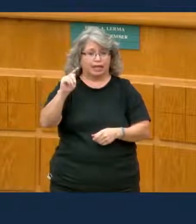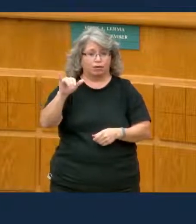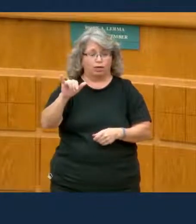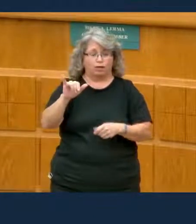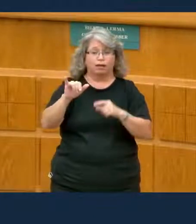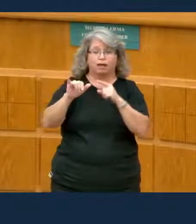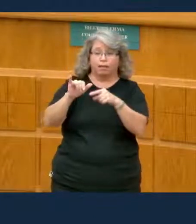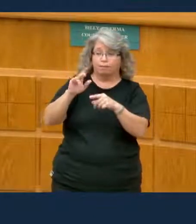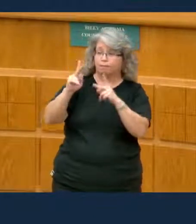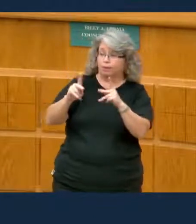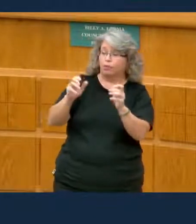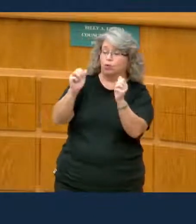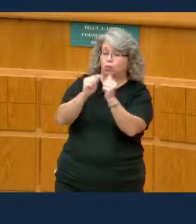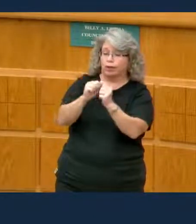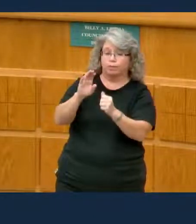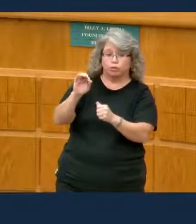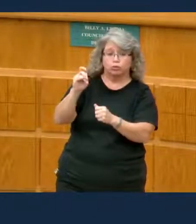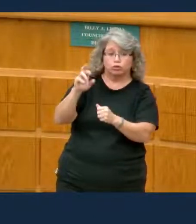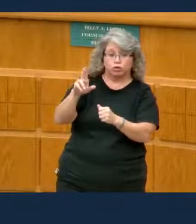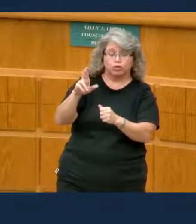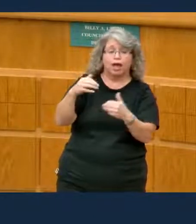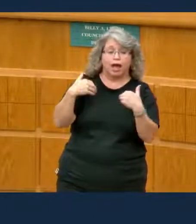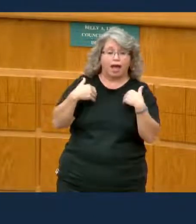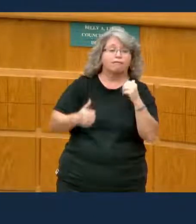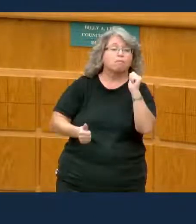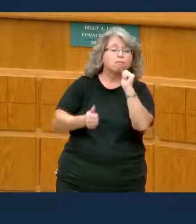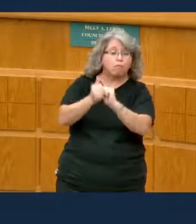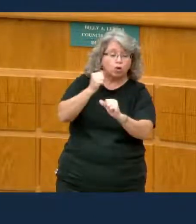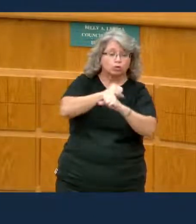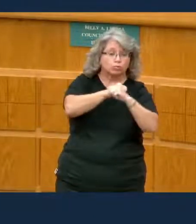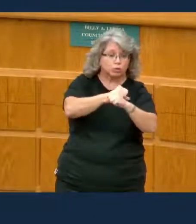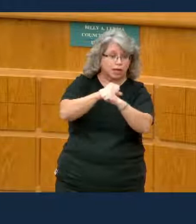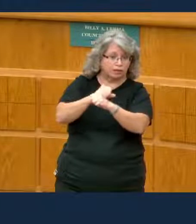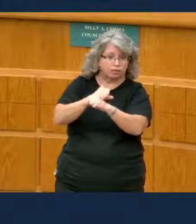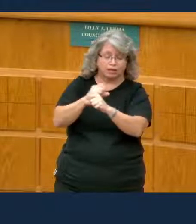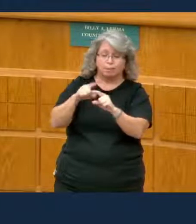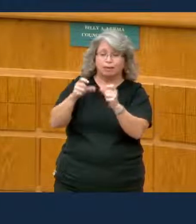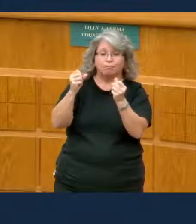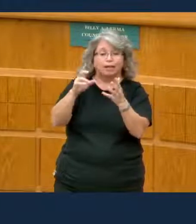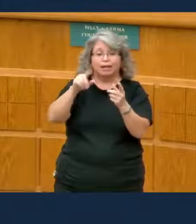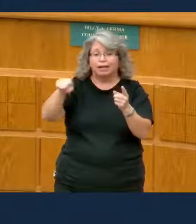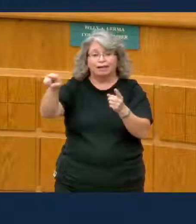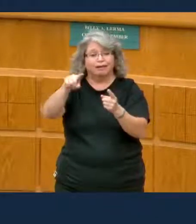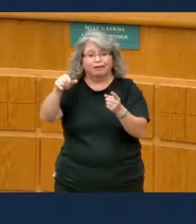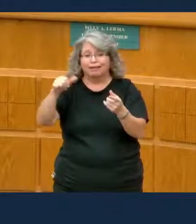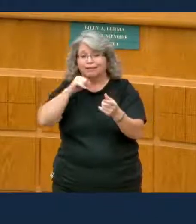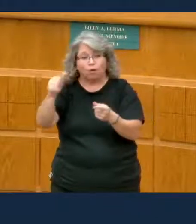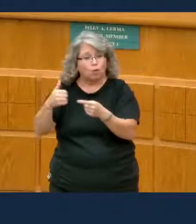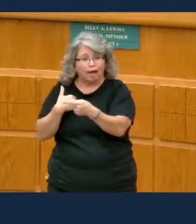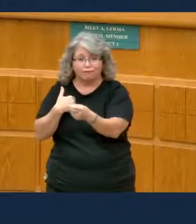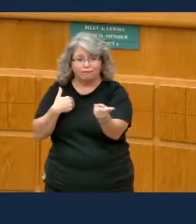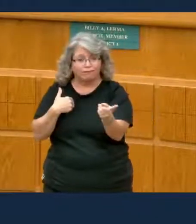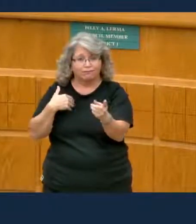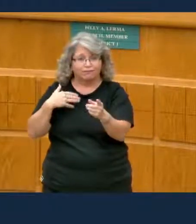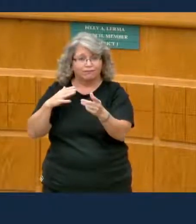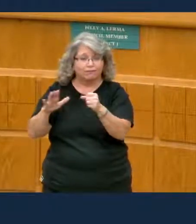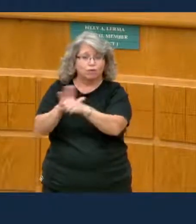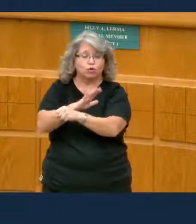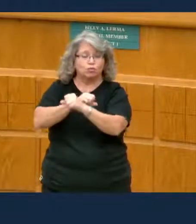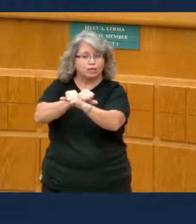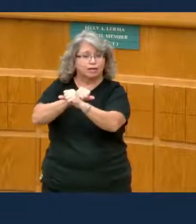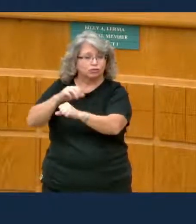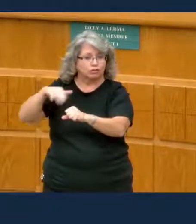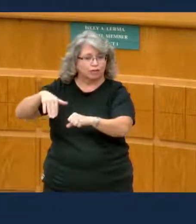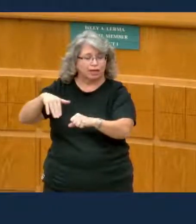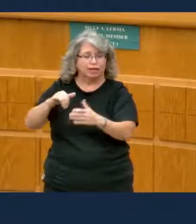protection against Omicron. There's a lot of other individuals that don't. So that's why we're seeing high positivity rates right now